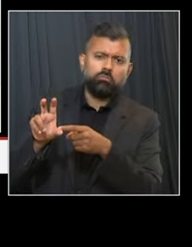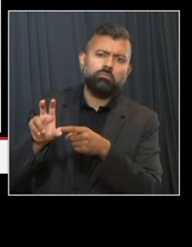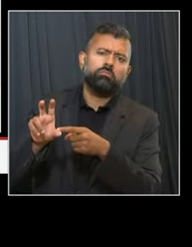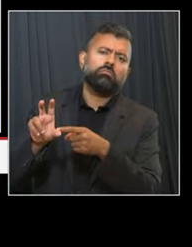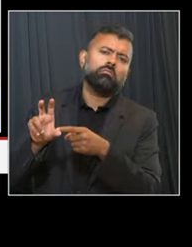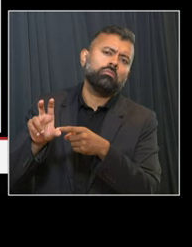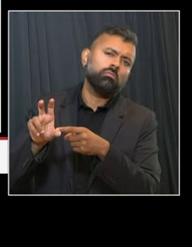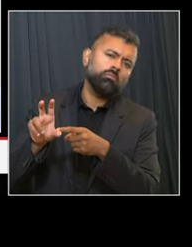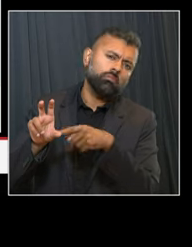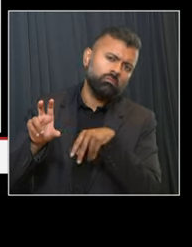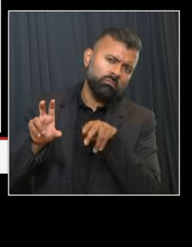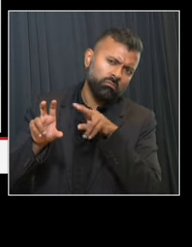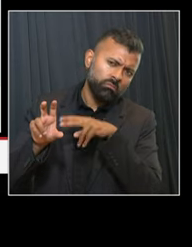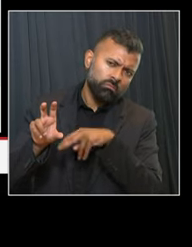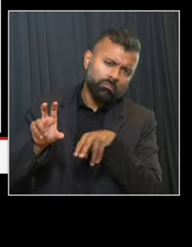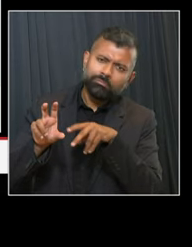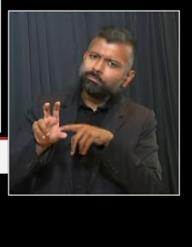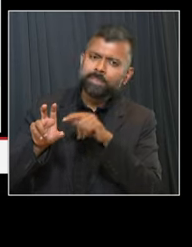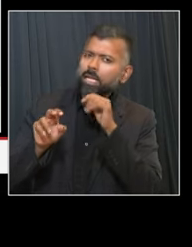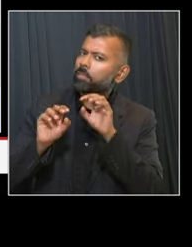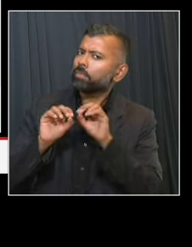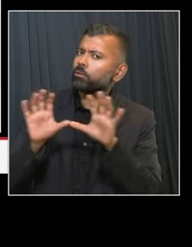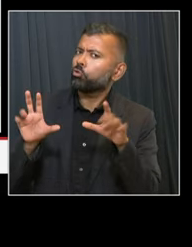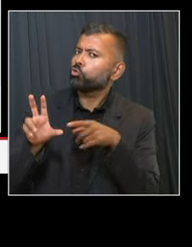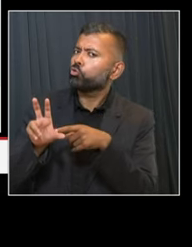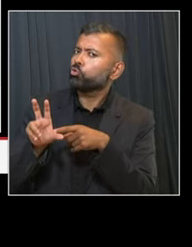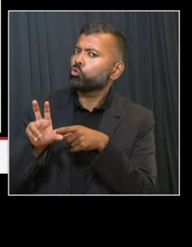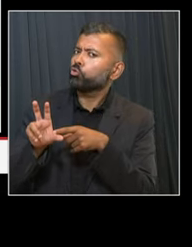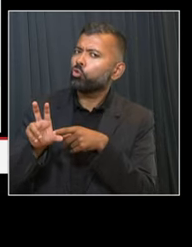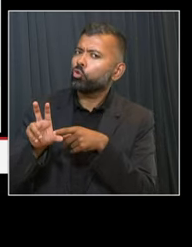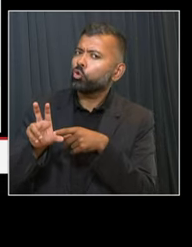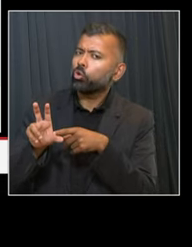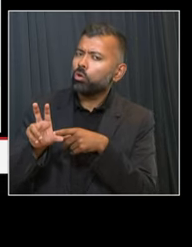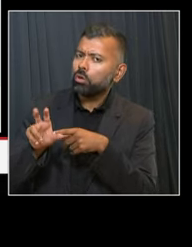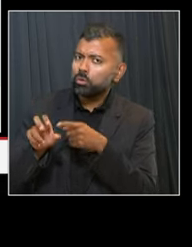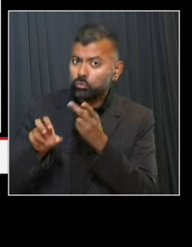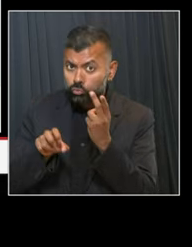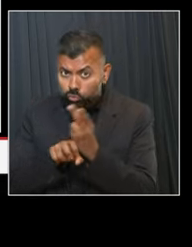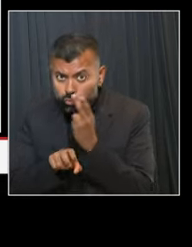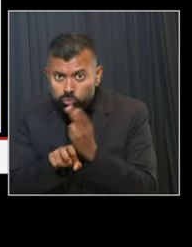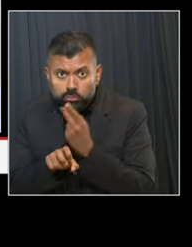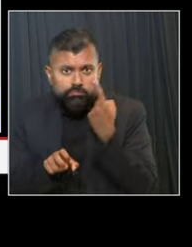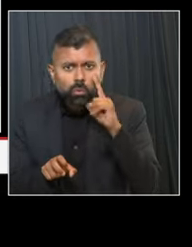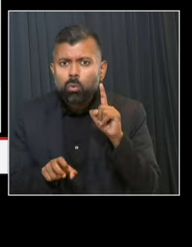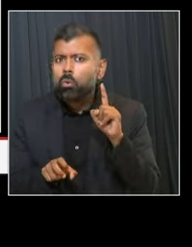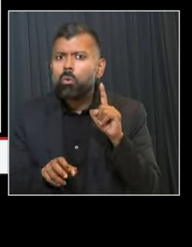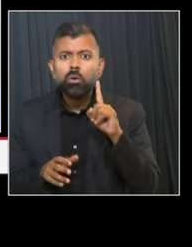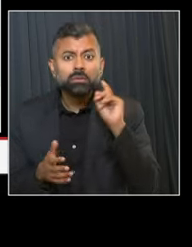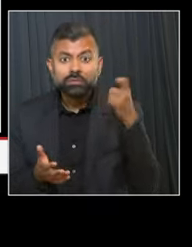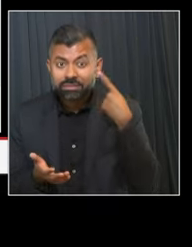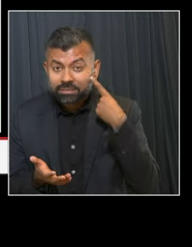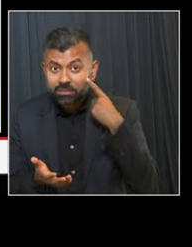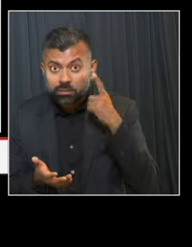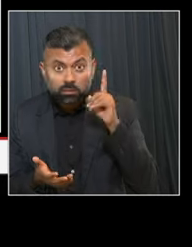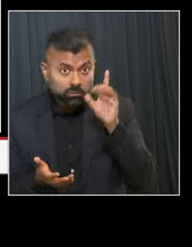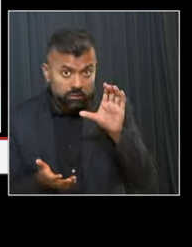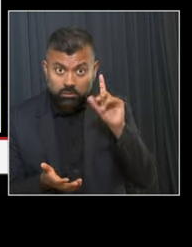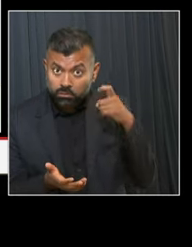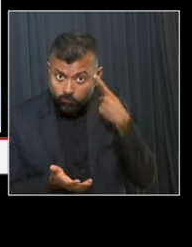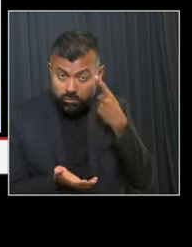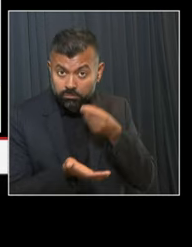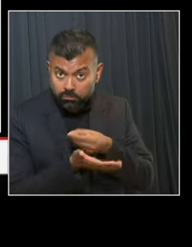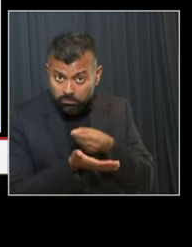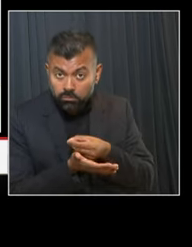DC Housing Authority becoming a component unit of the district, and some concerns that once you get into the ongoing operations